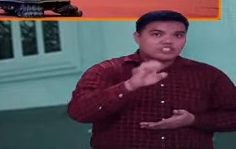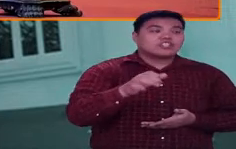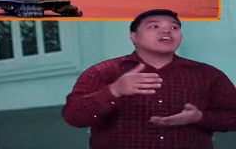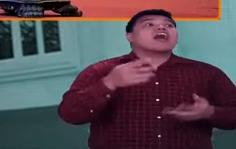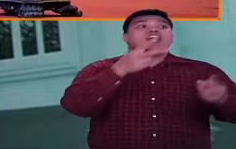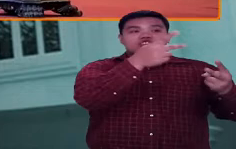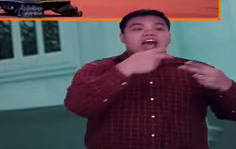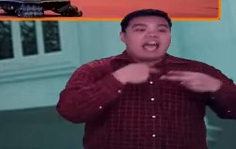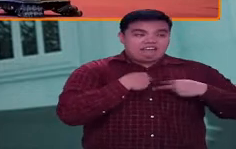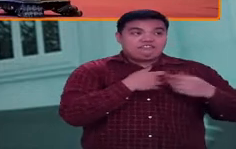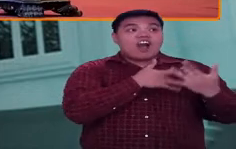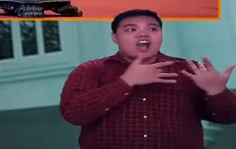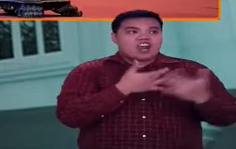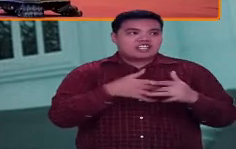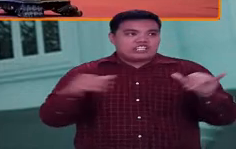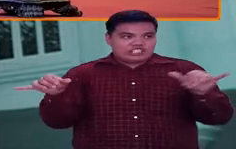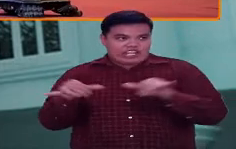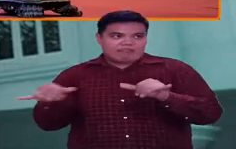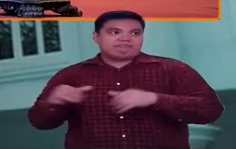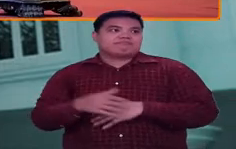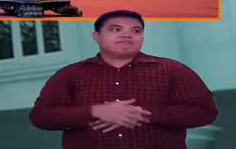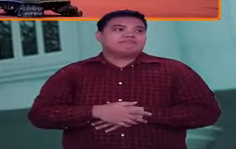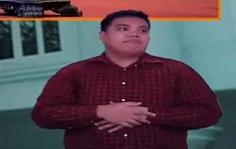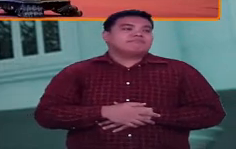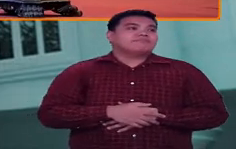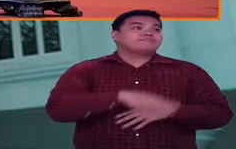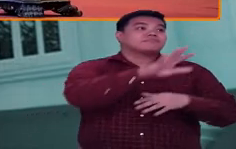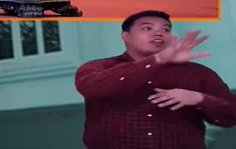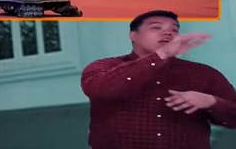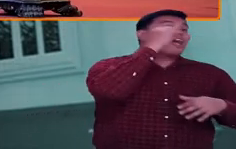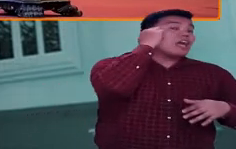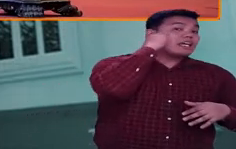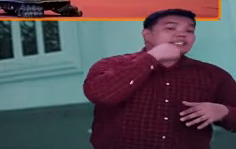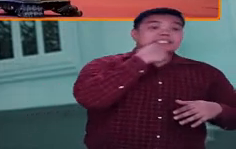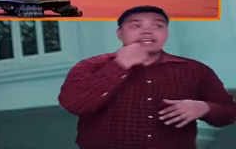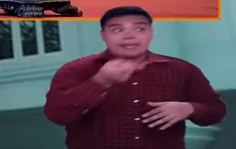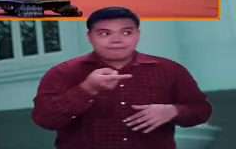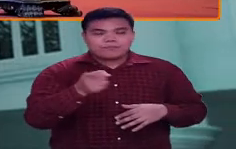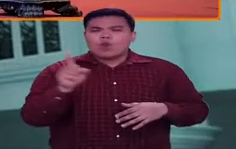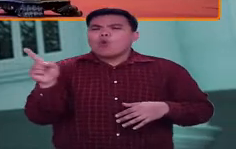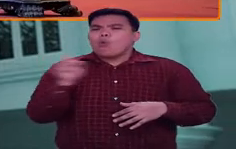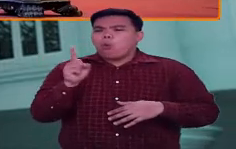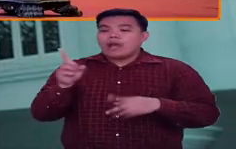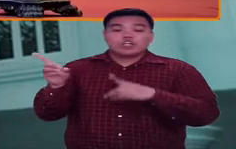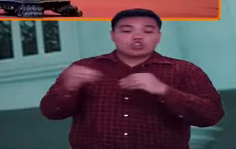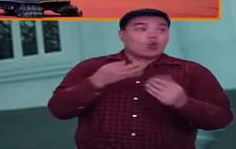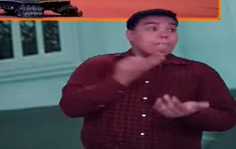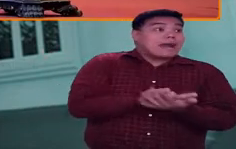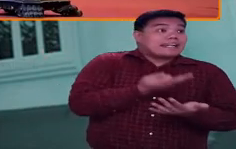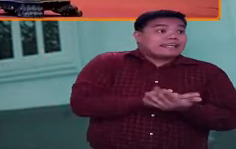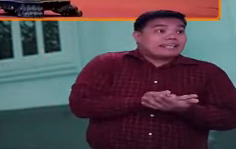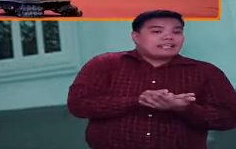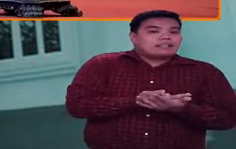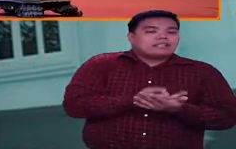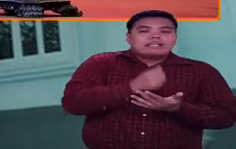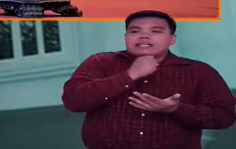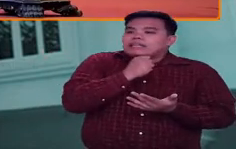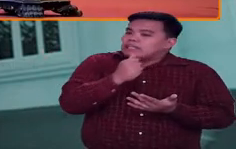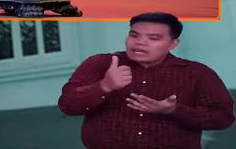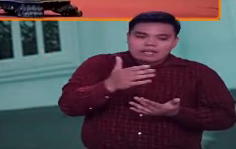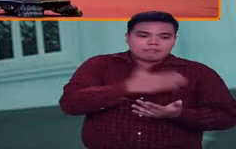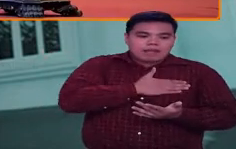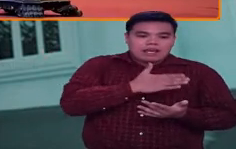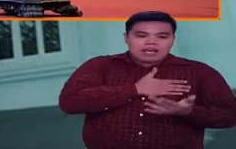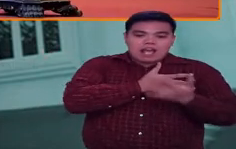heart be also. Someone said this, what we do with our money doesn't simply indicate where